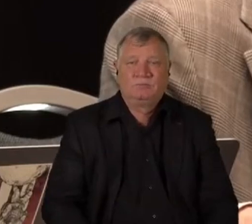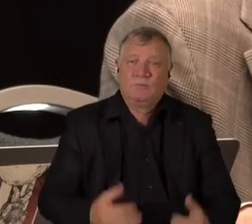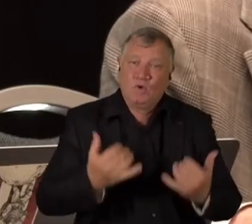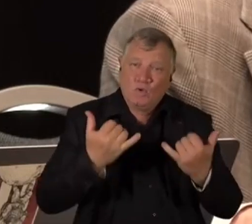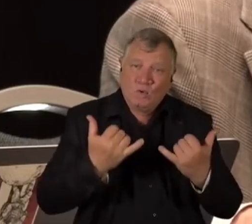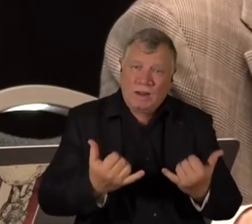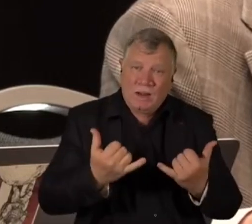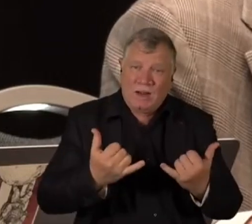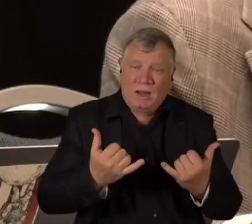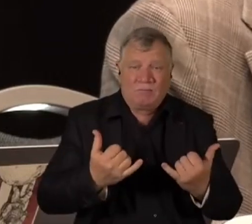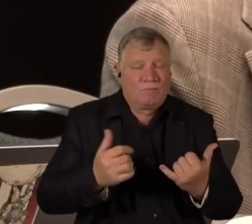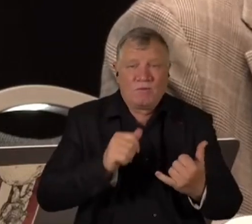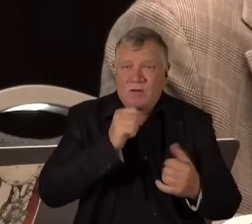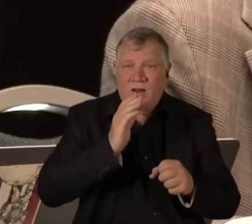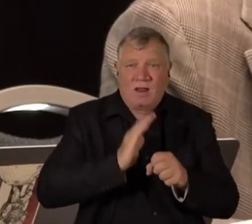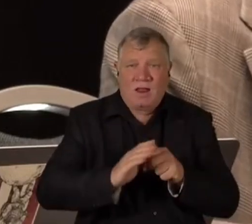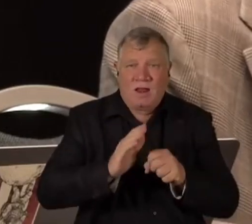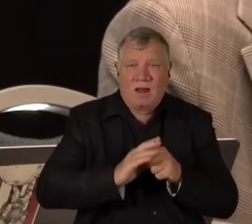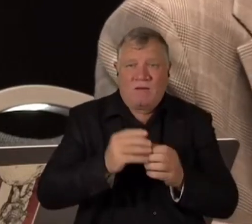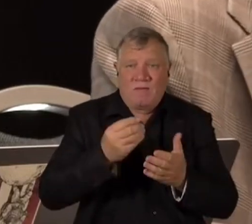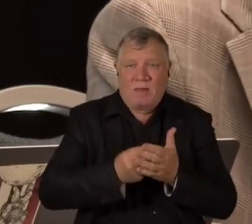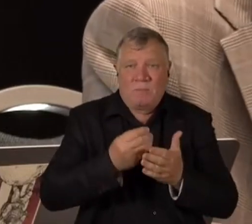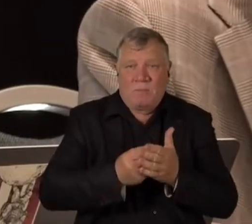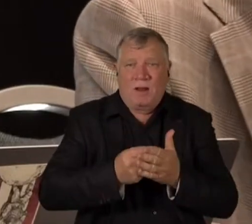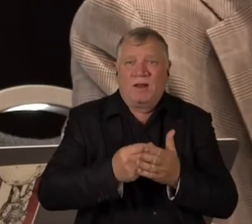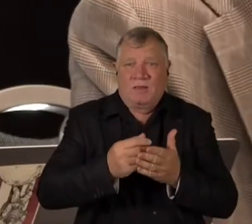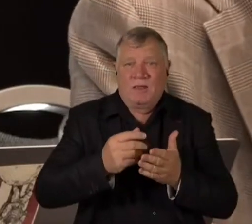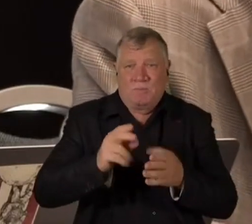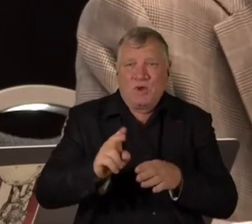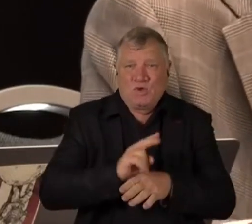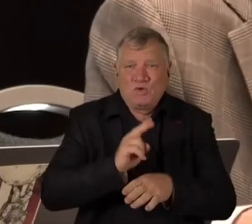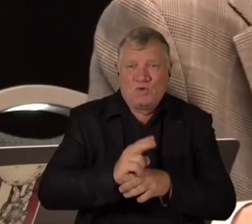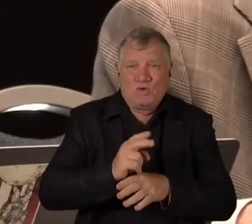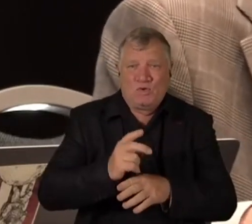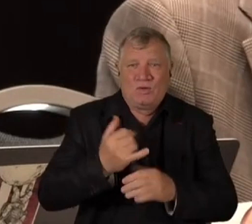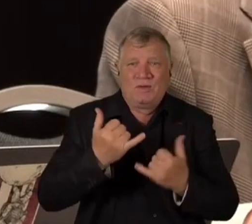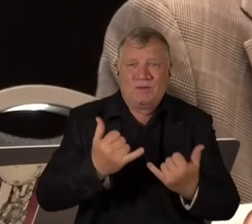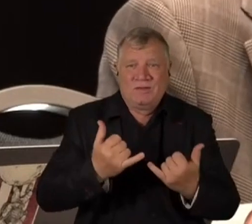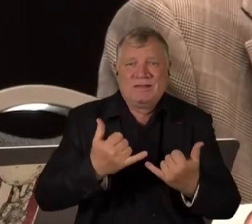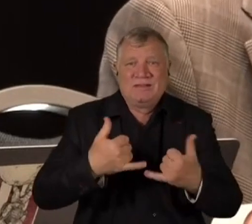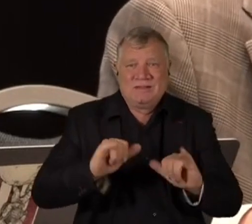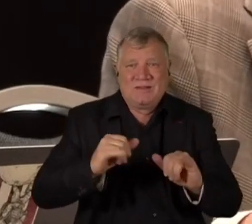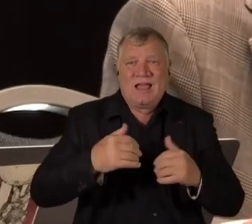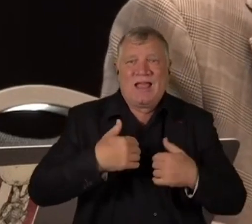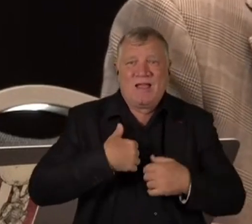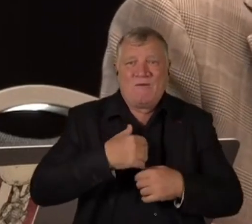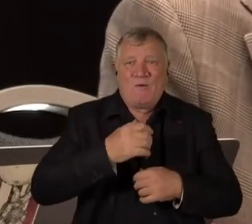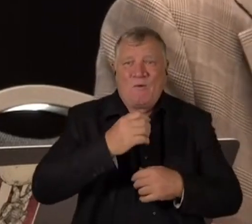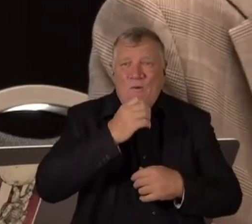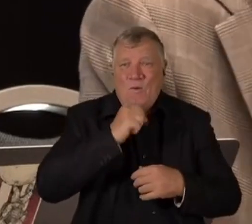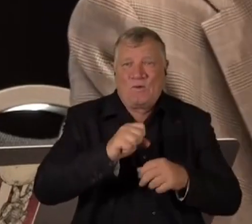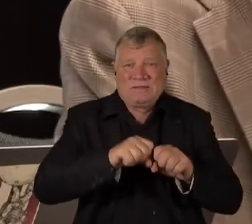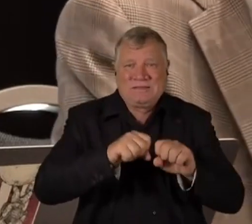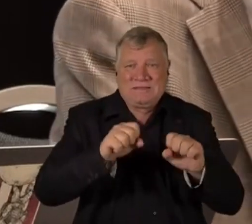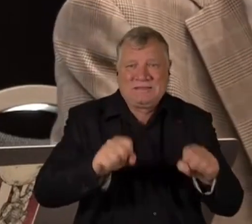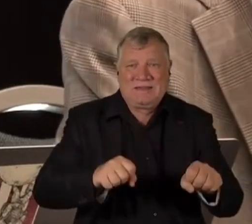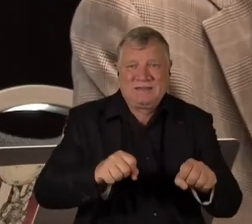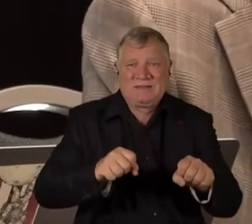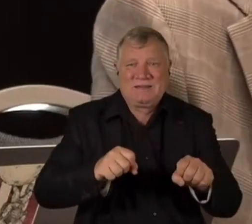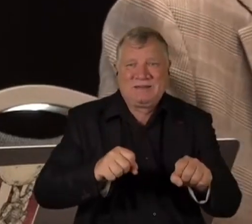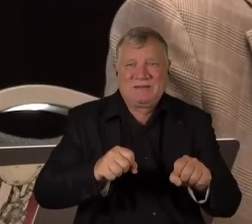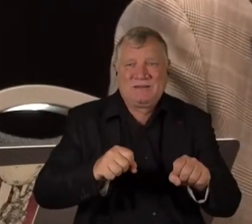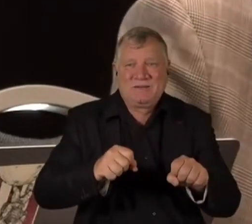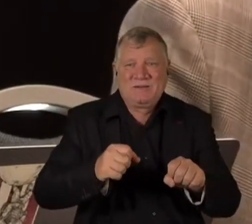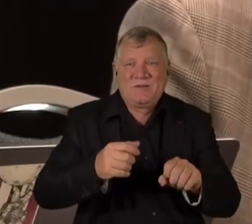of those resources have been deployed, and as a result, we are operating with much of the same grid we had before we even started